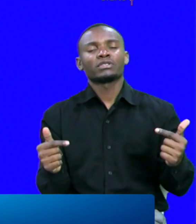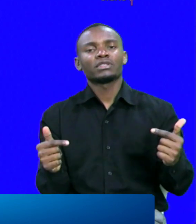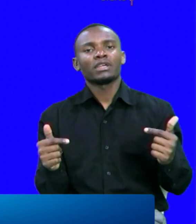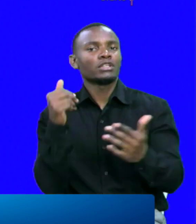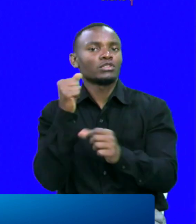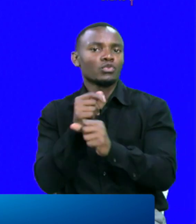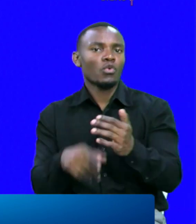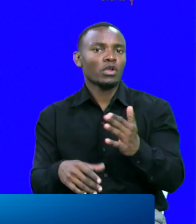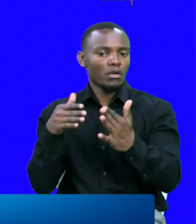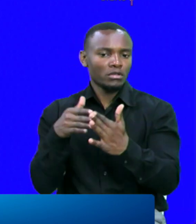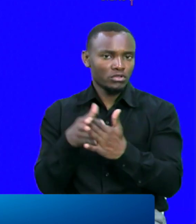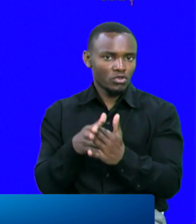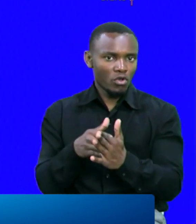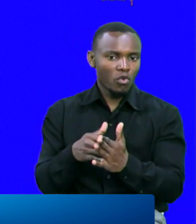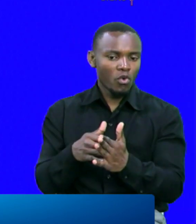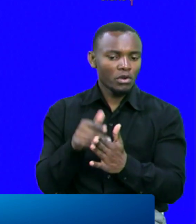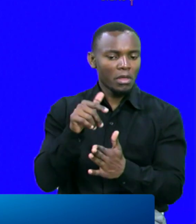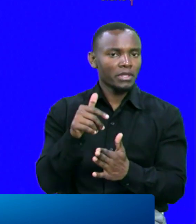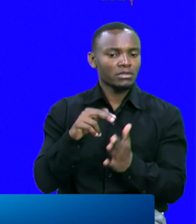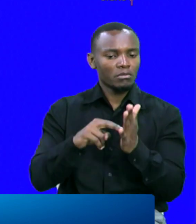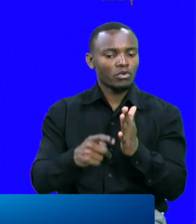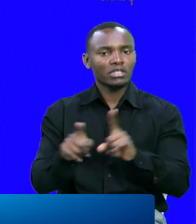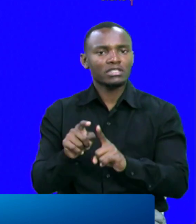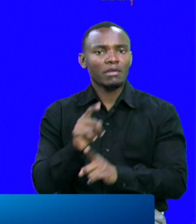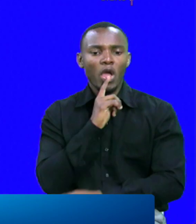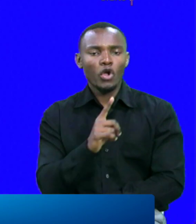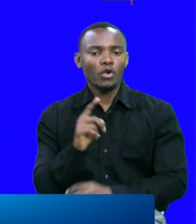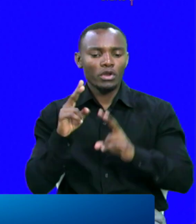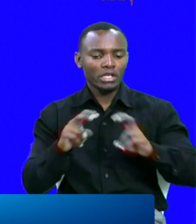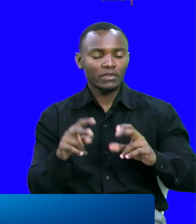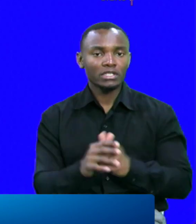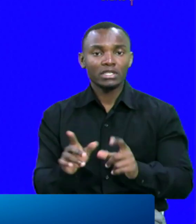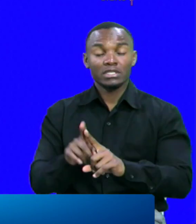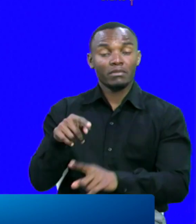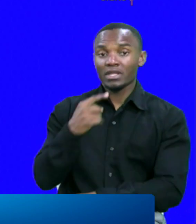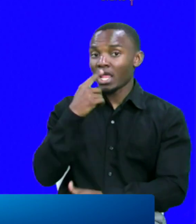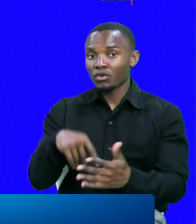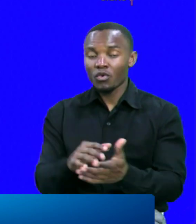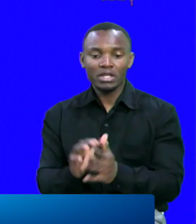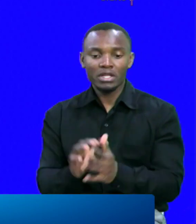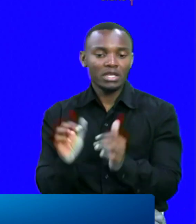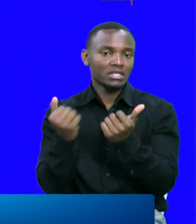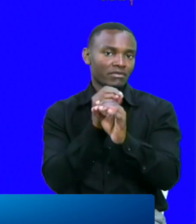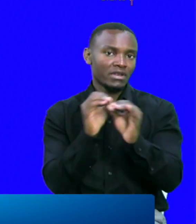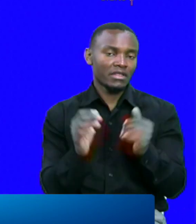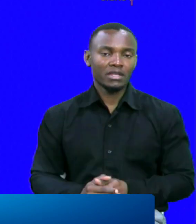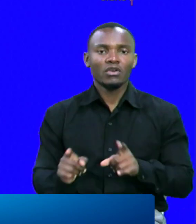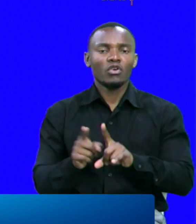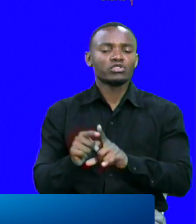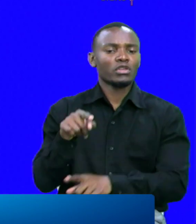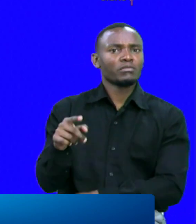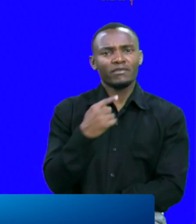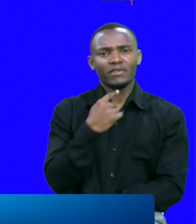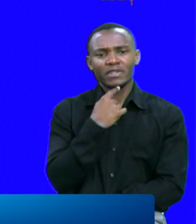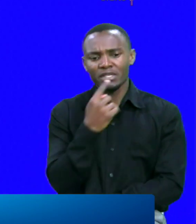scrutiny from certain quarters. Appearing before the House, the Ugunja MP scoffed at the sentiment by CS Owalo, who